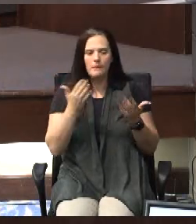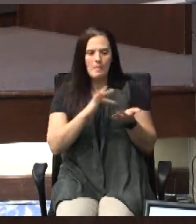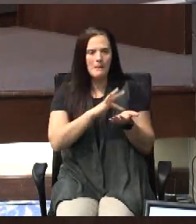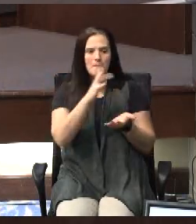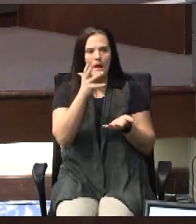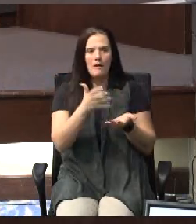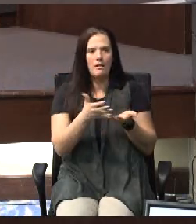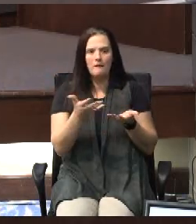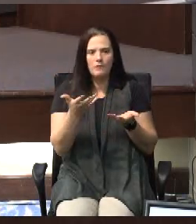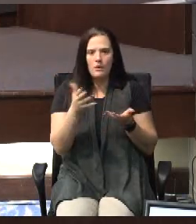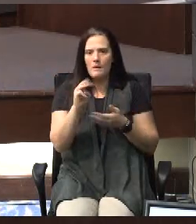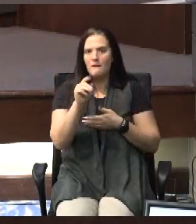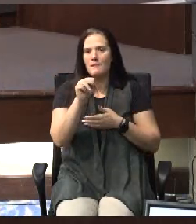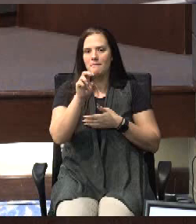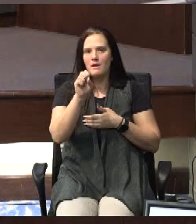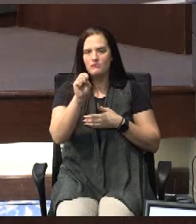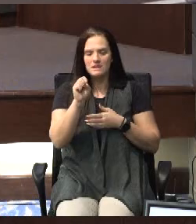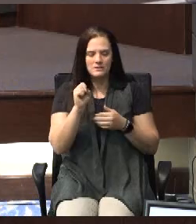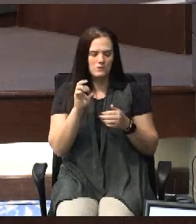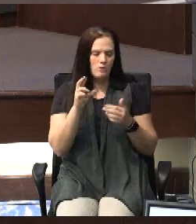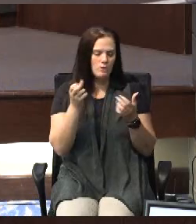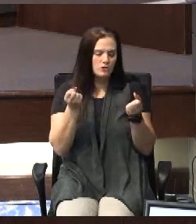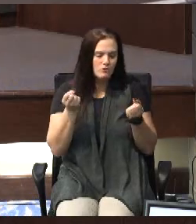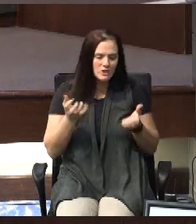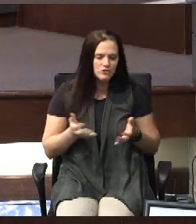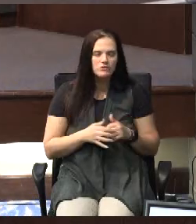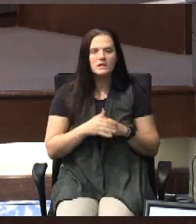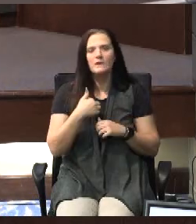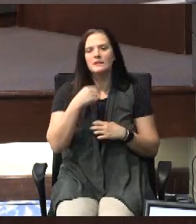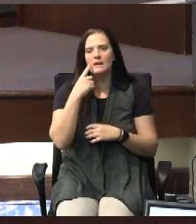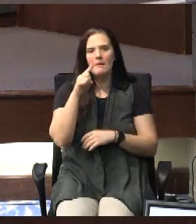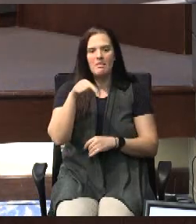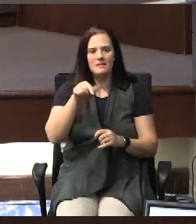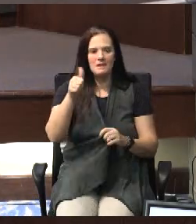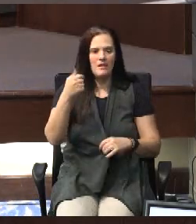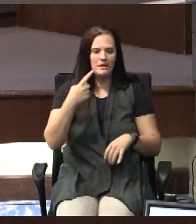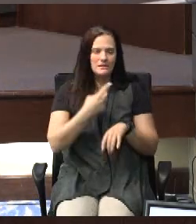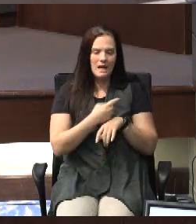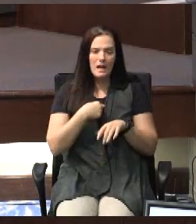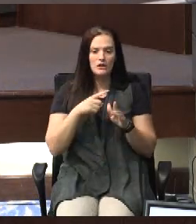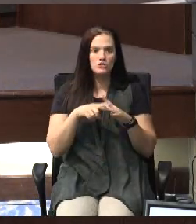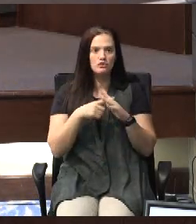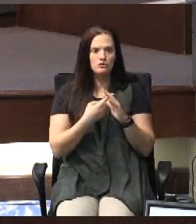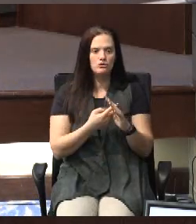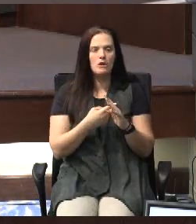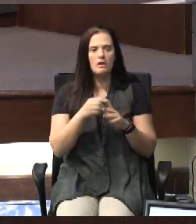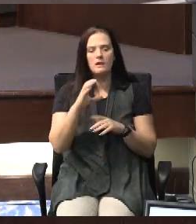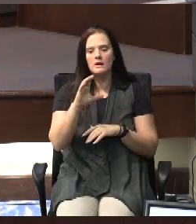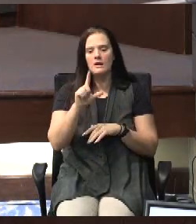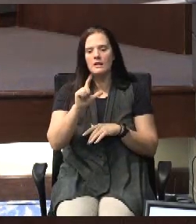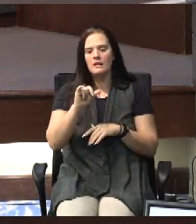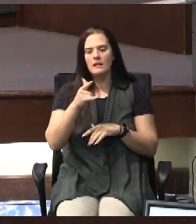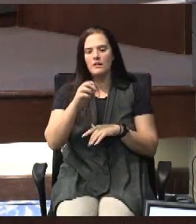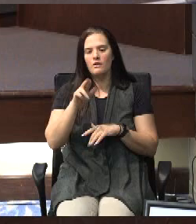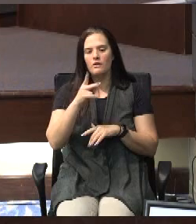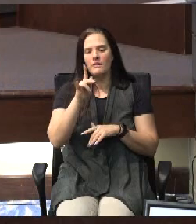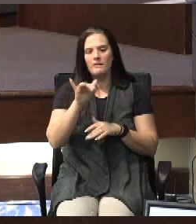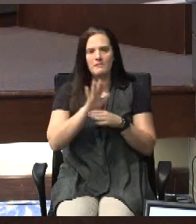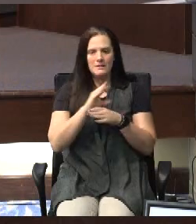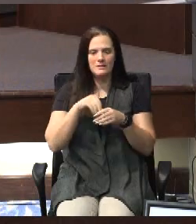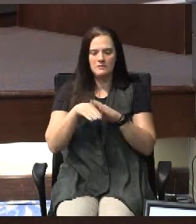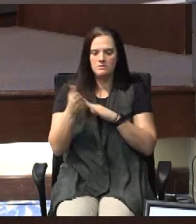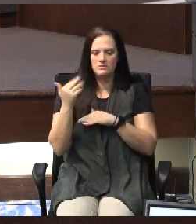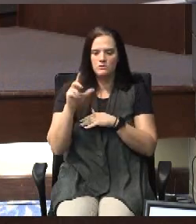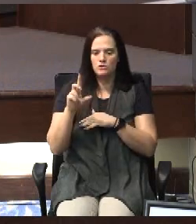pile up mattresses or dressers. I was thinking about this the other day. I started a calligraphy business in Waco in